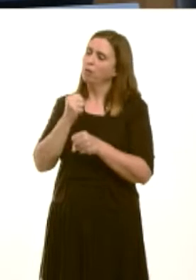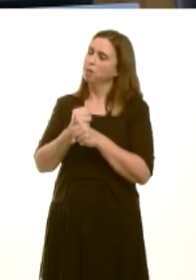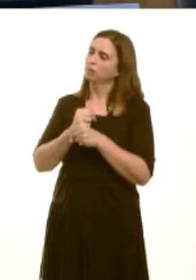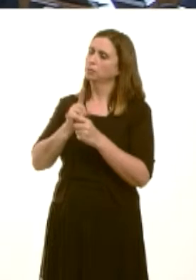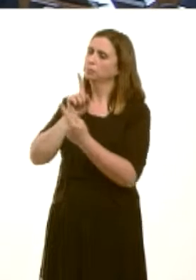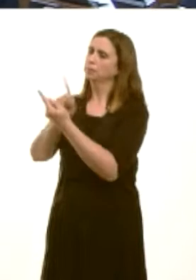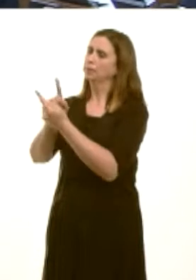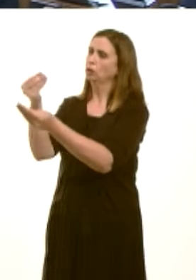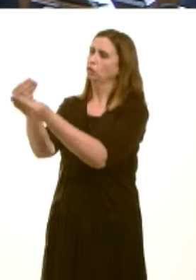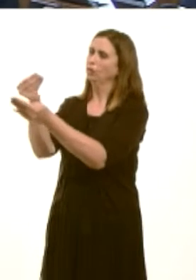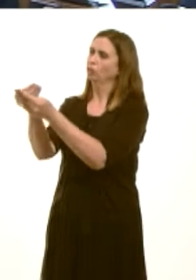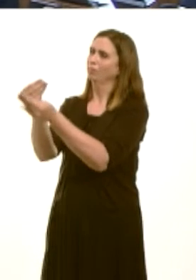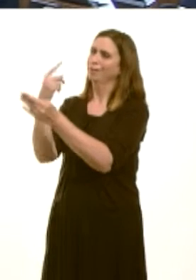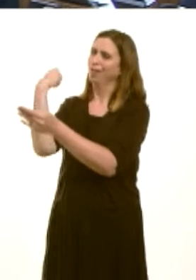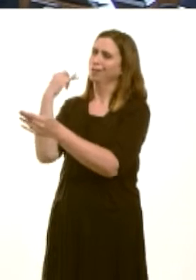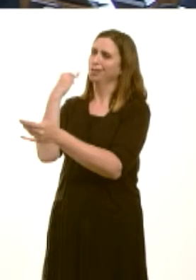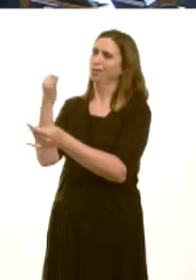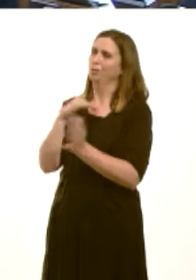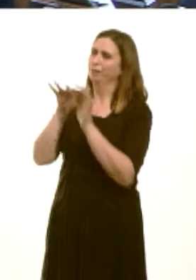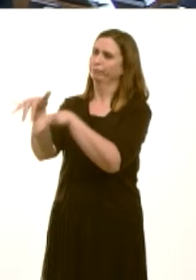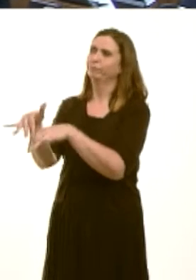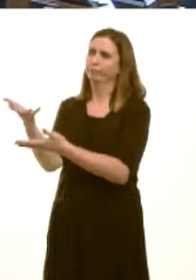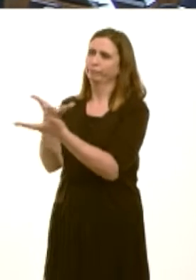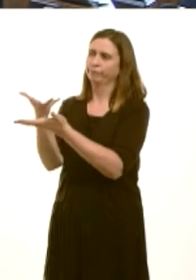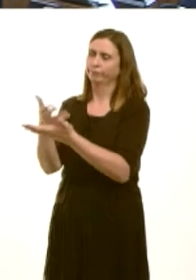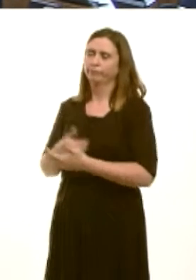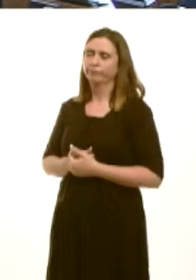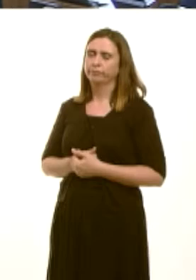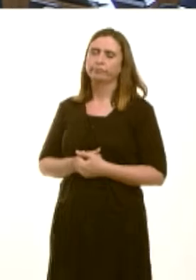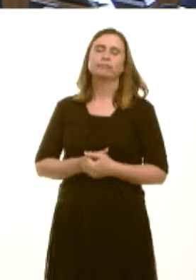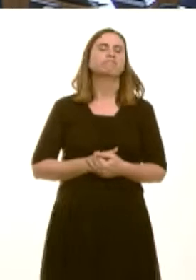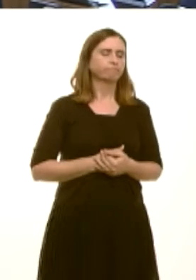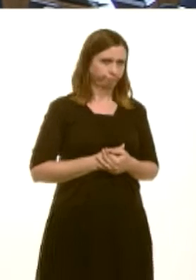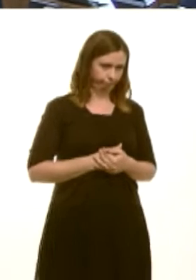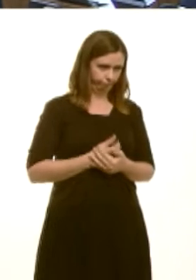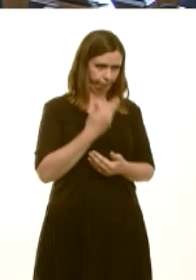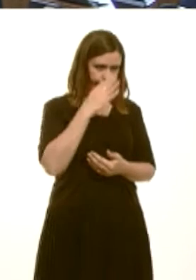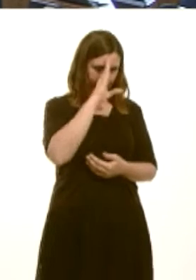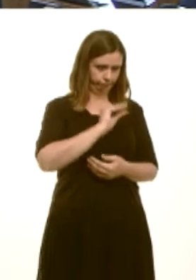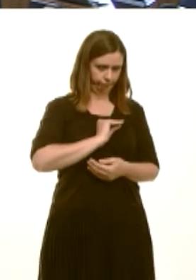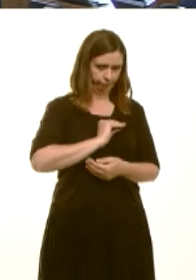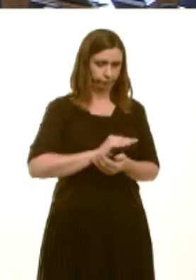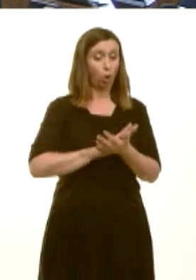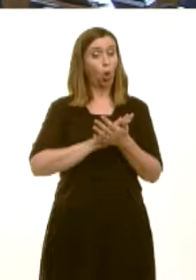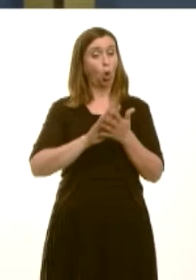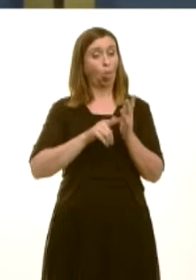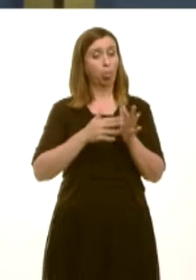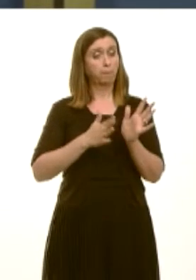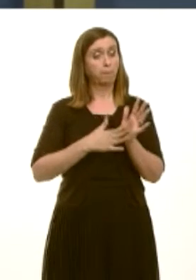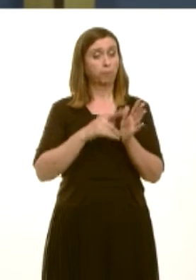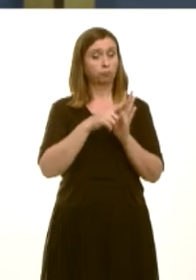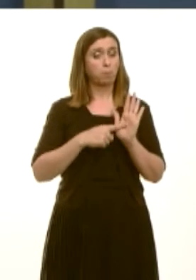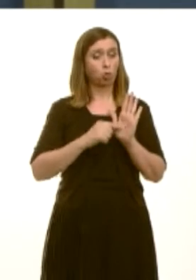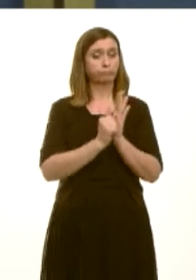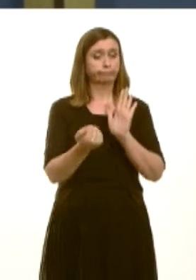Treasury officials in London next week. Thank you for that update, First Minister. We know that when the Holtham Report was